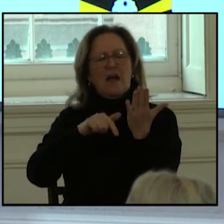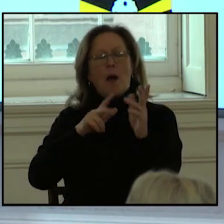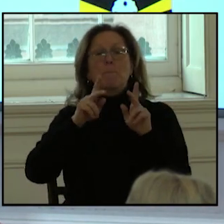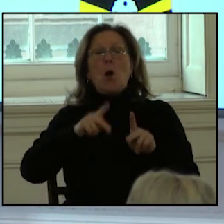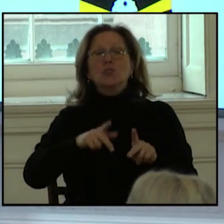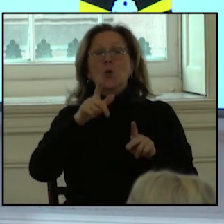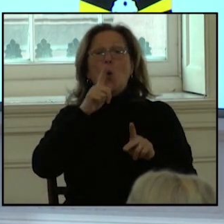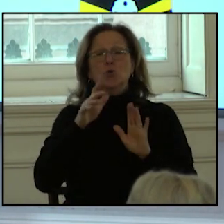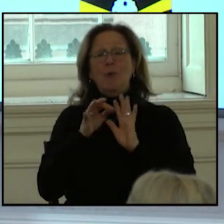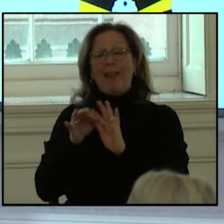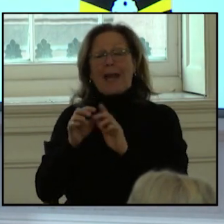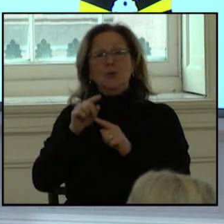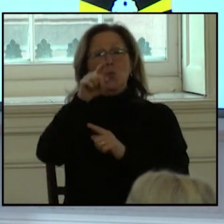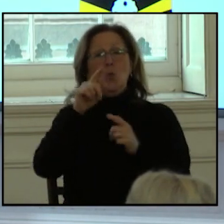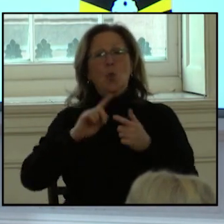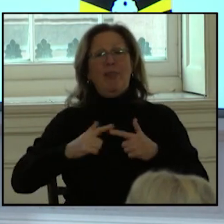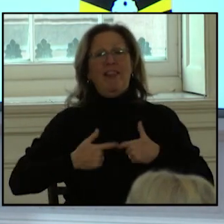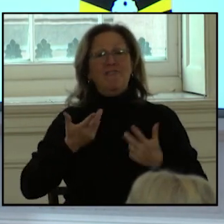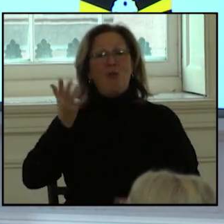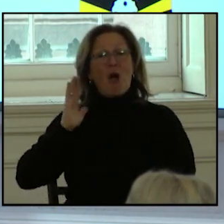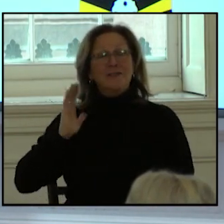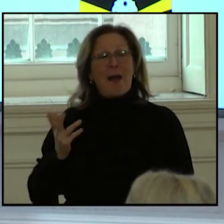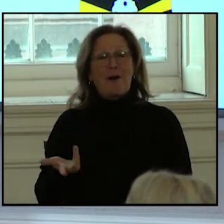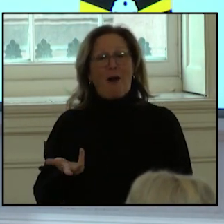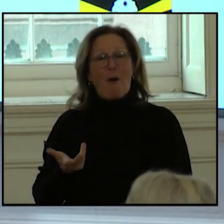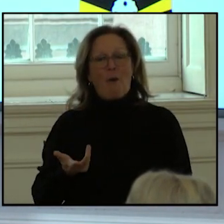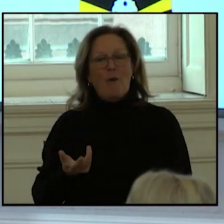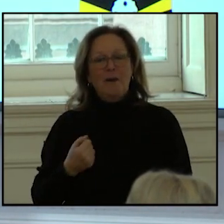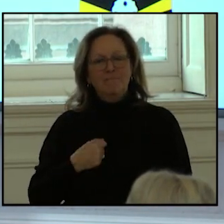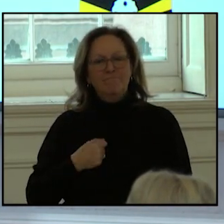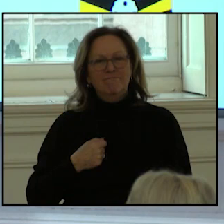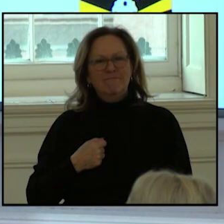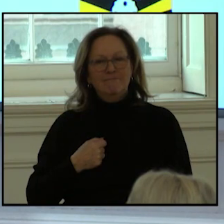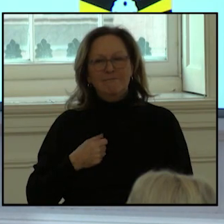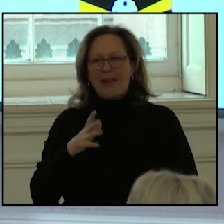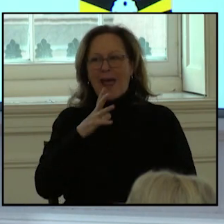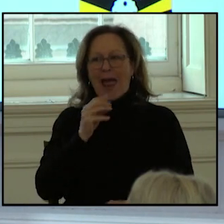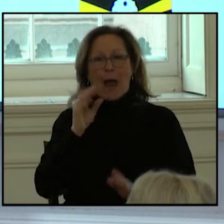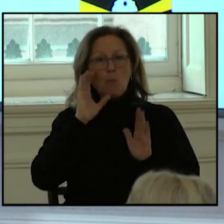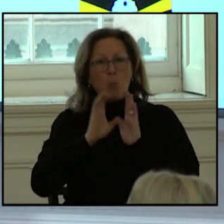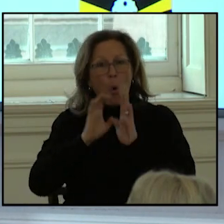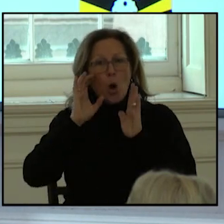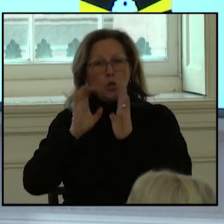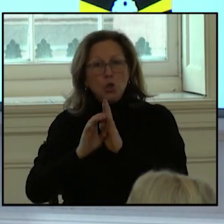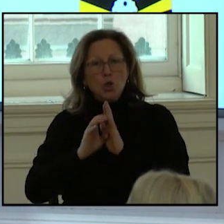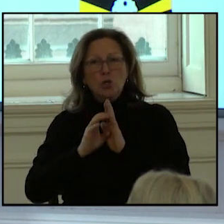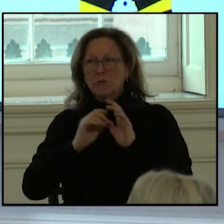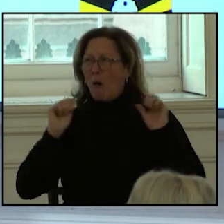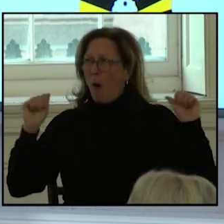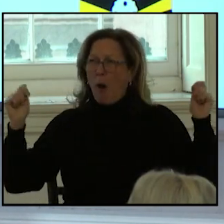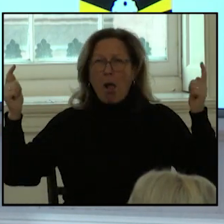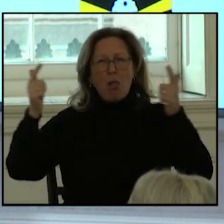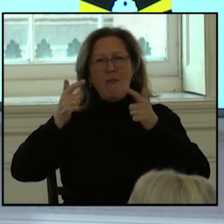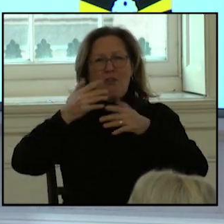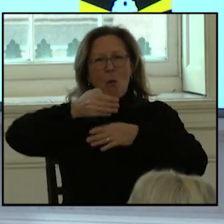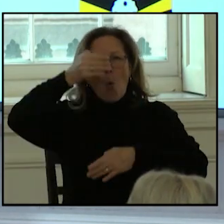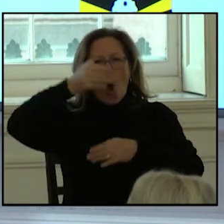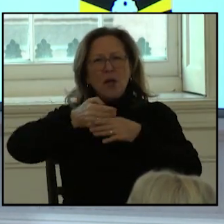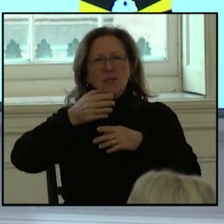lived a long time ago. There were portraits of his ancestors on the walls of the